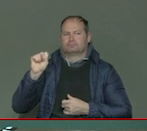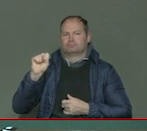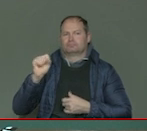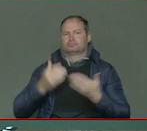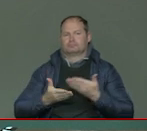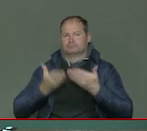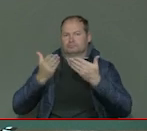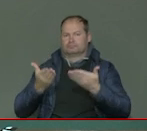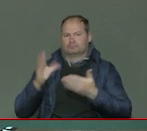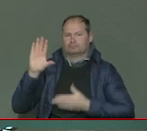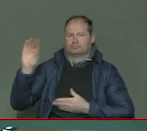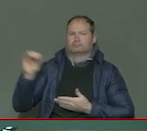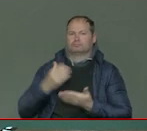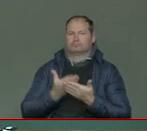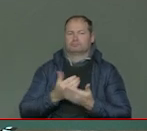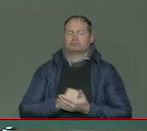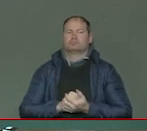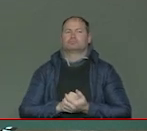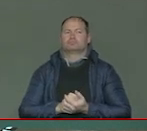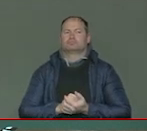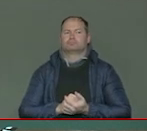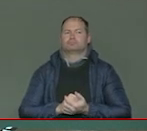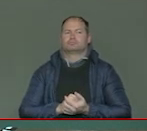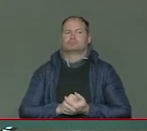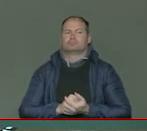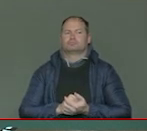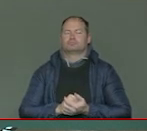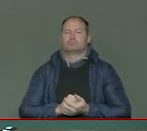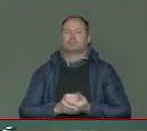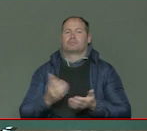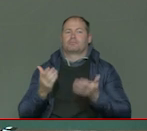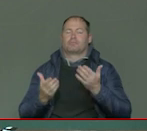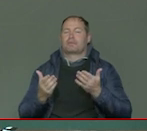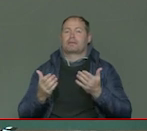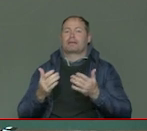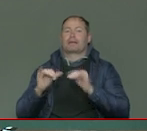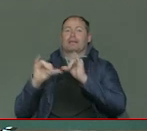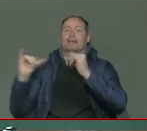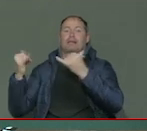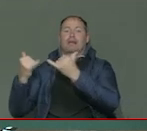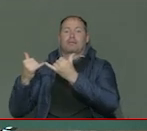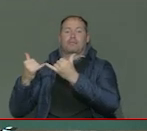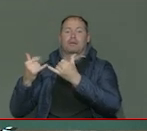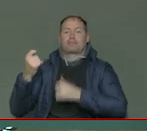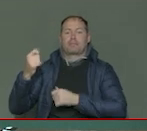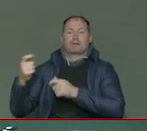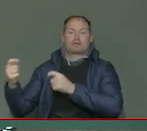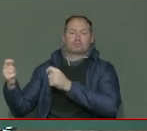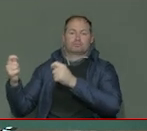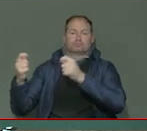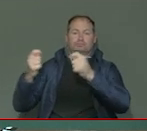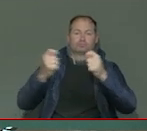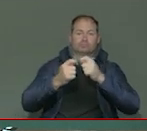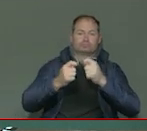You can also use these cash in transit companies that go and deposit your